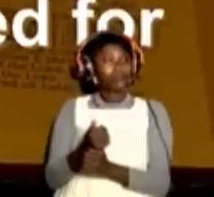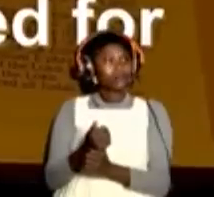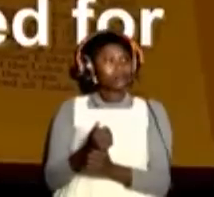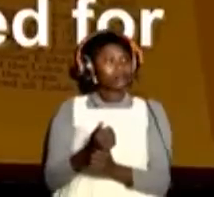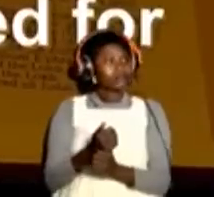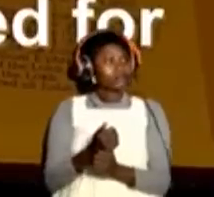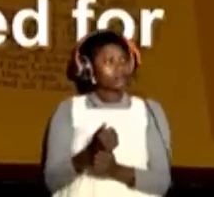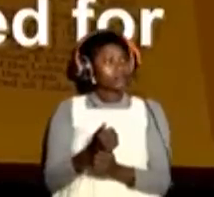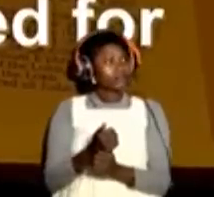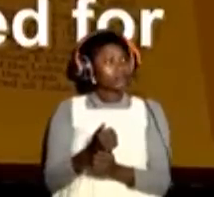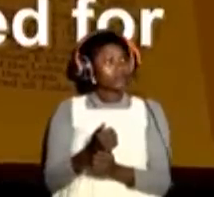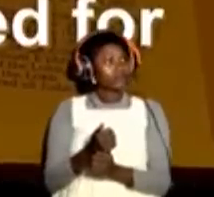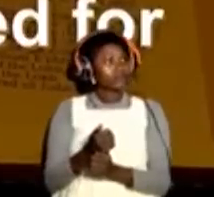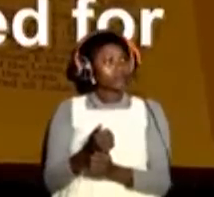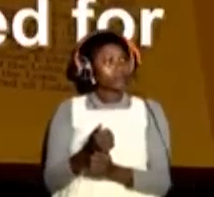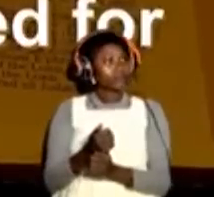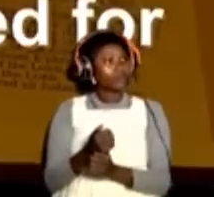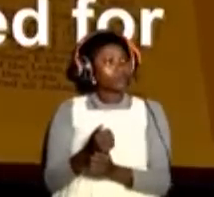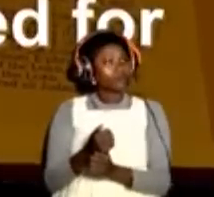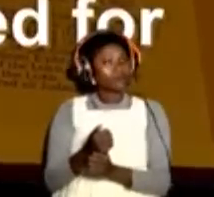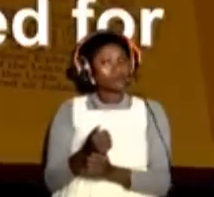Help me check correct good news.